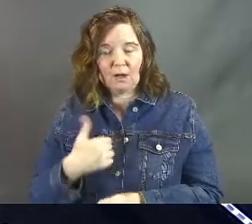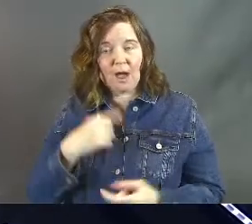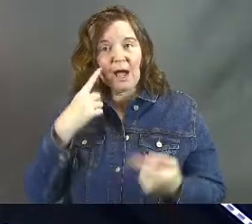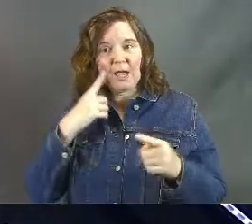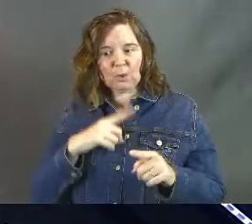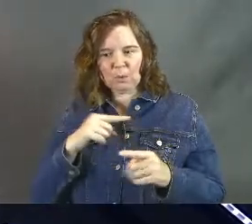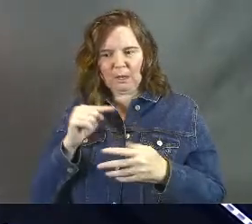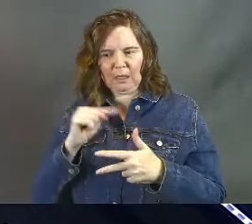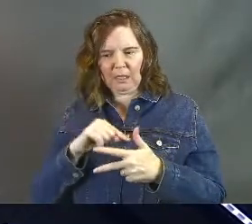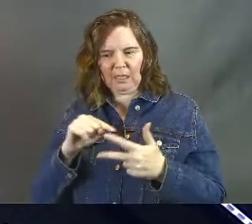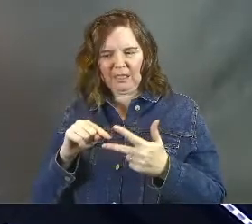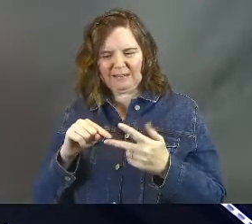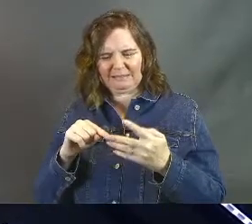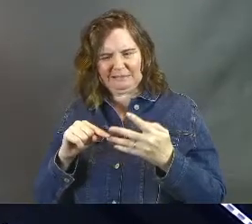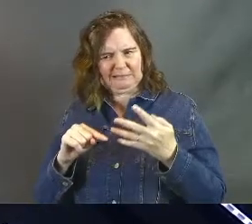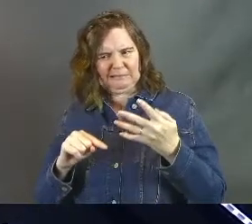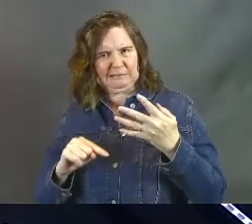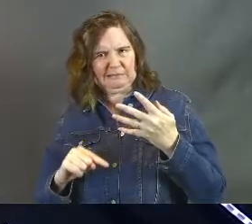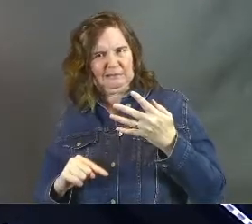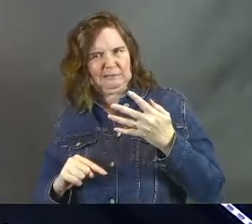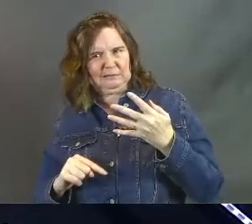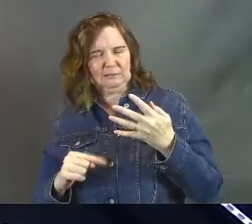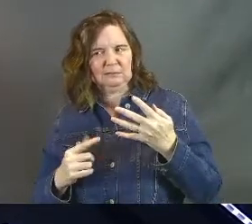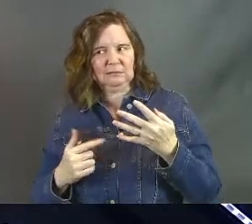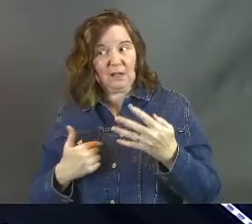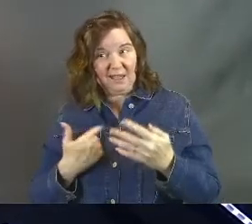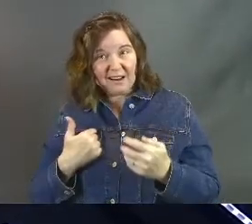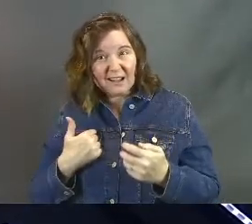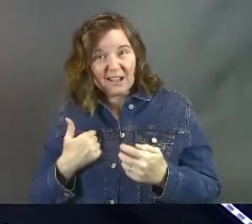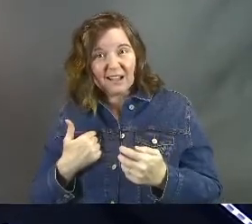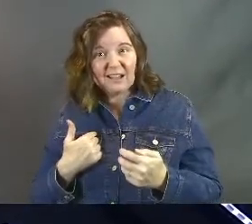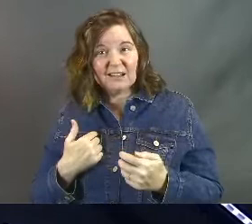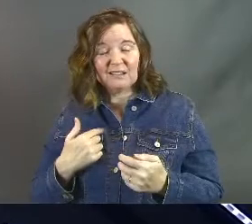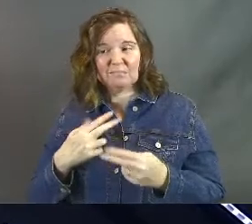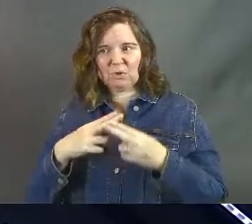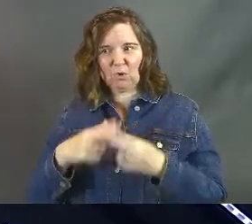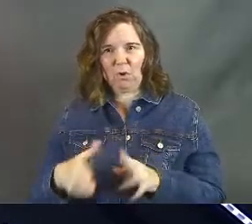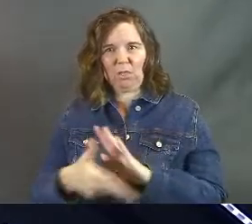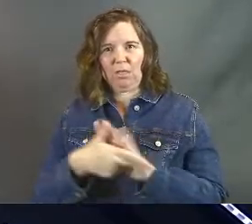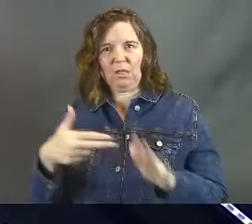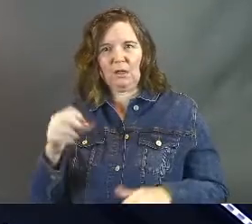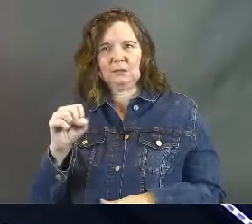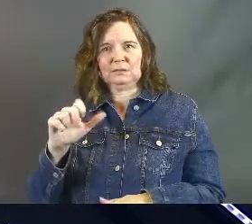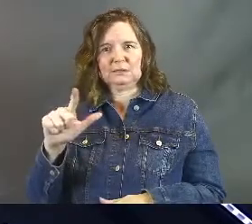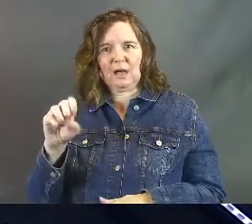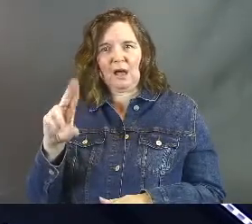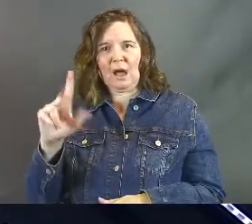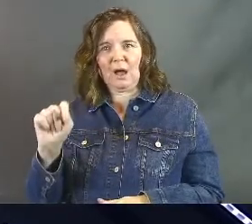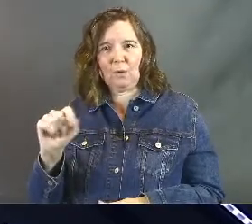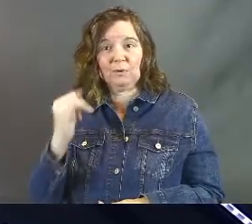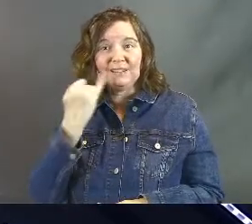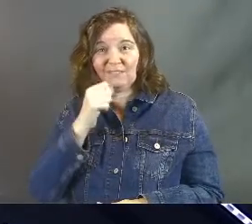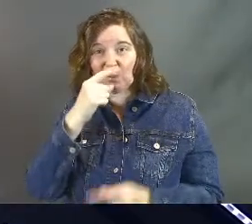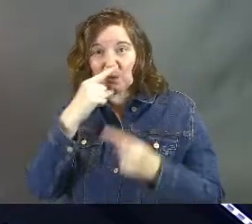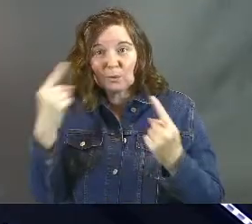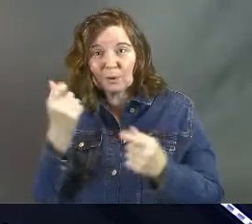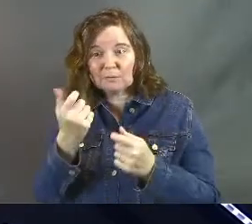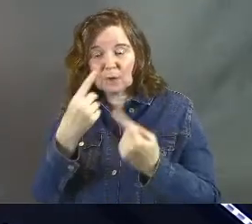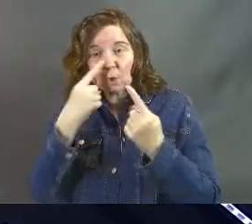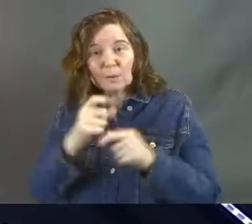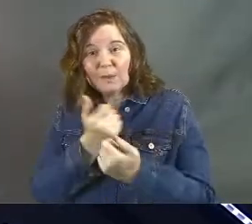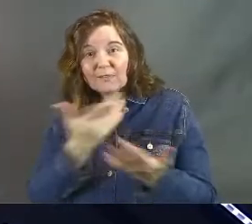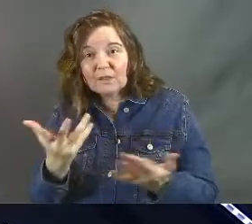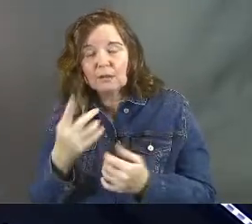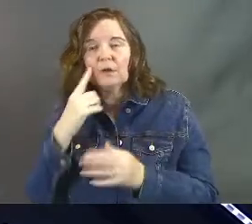I agree with these things, but not these things. And am I a sellout if I don't agree with the whole thing? For example, he